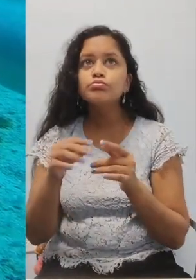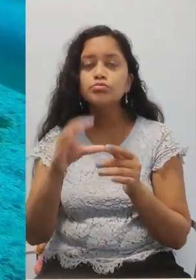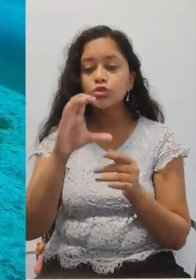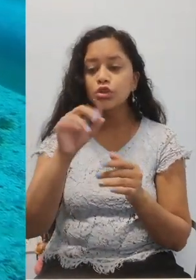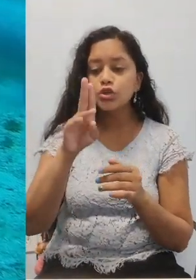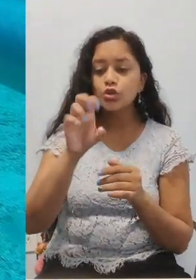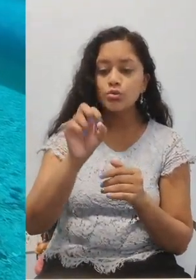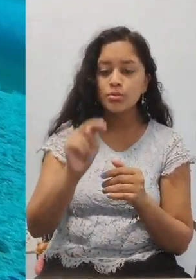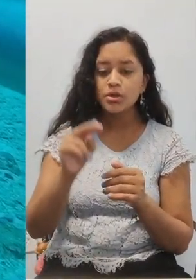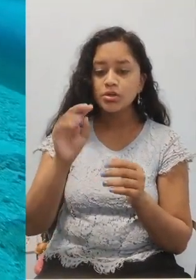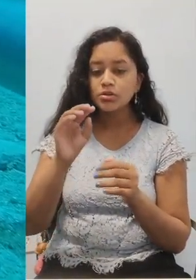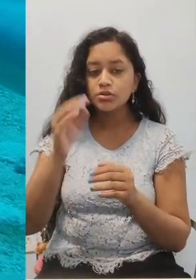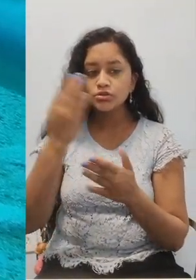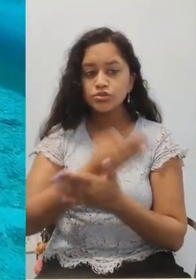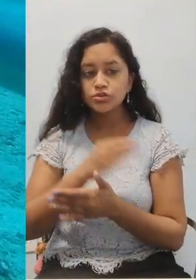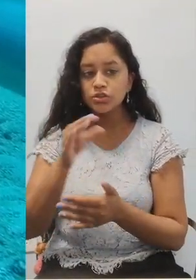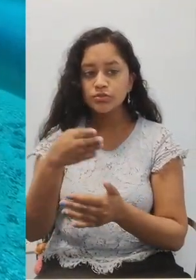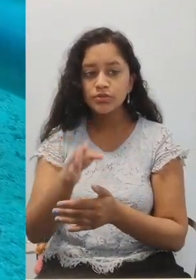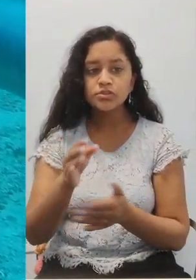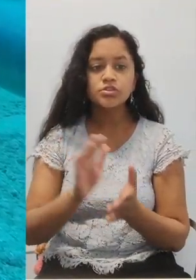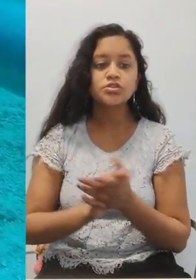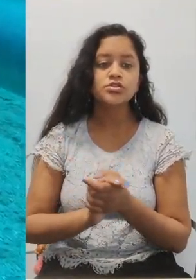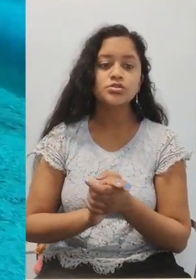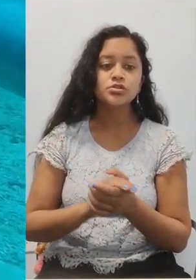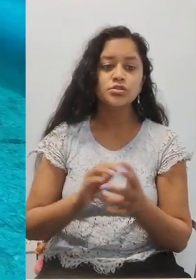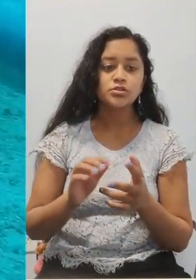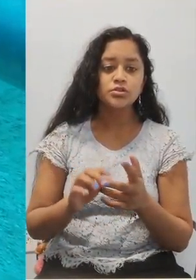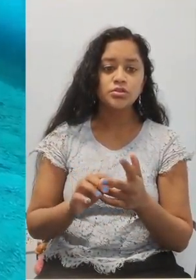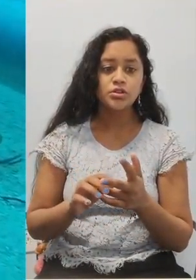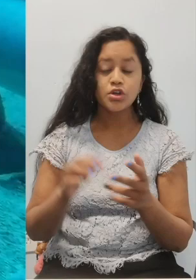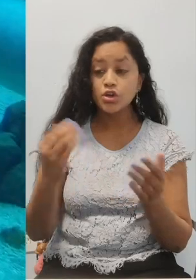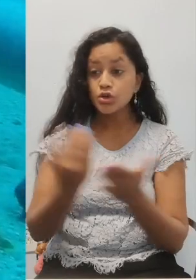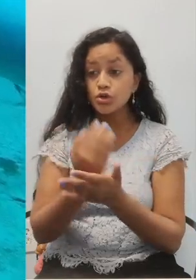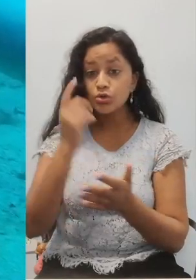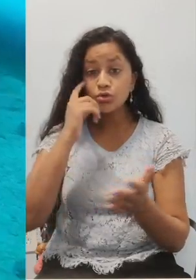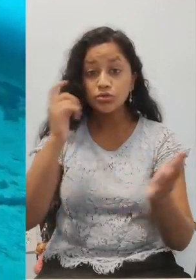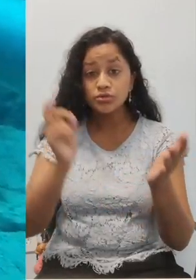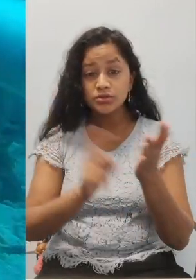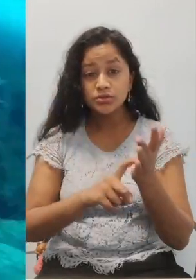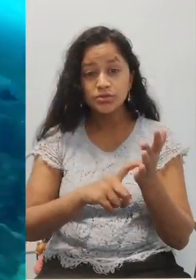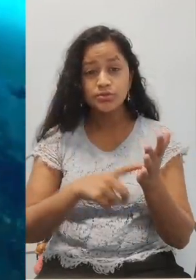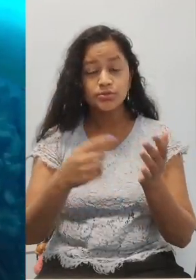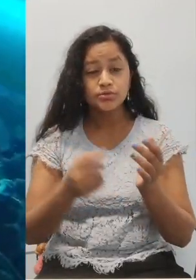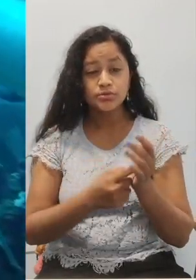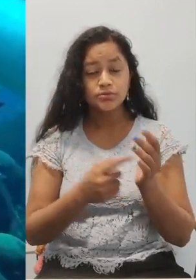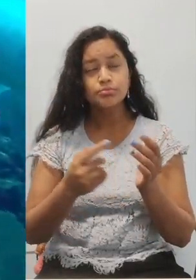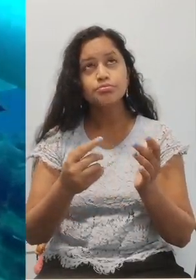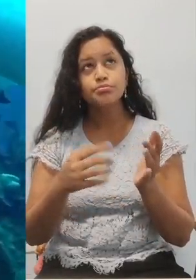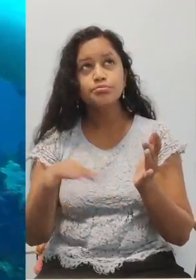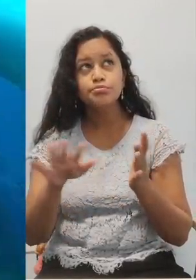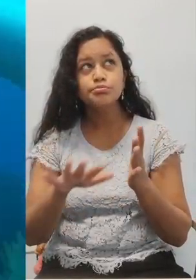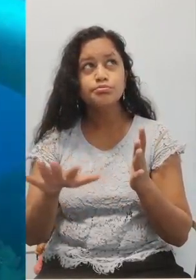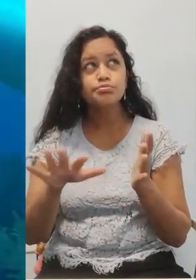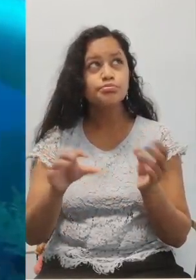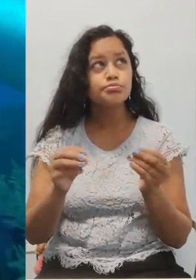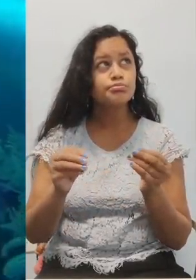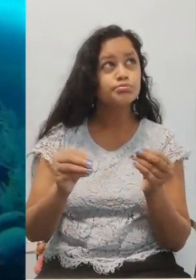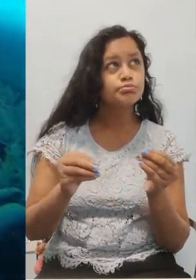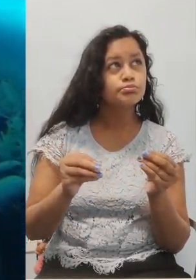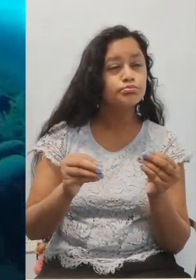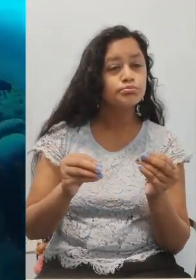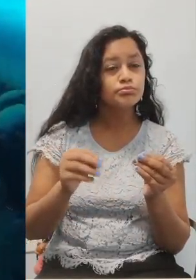blurred lantern shark, which is just a new discovery. Like we've recorded it first time in September last